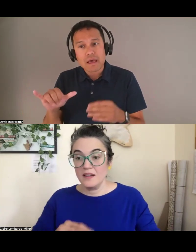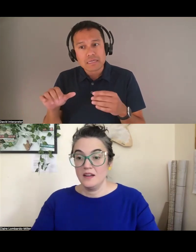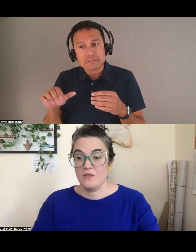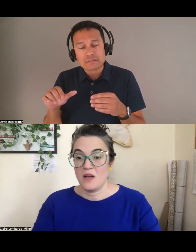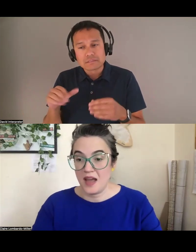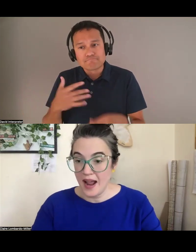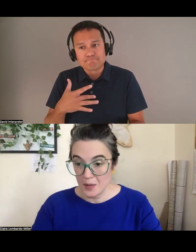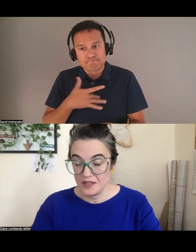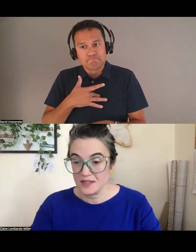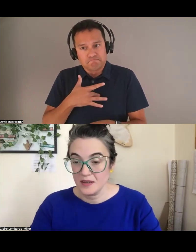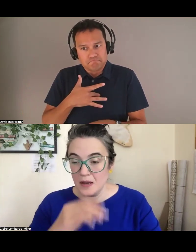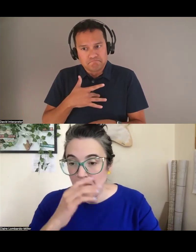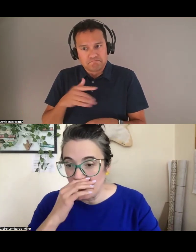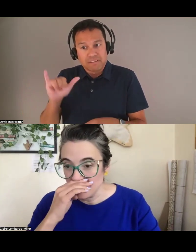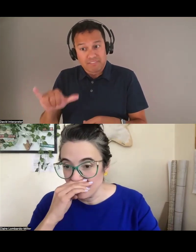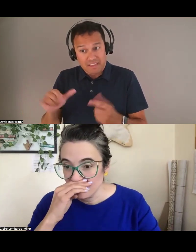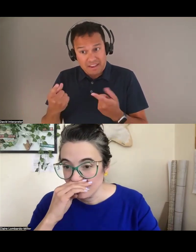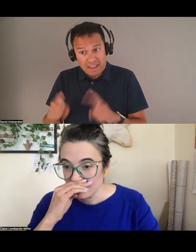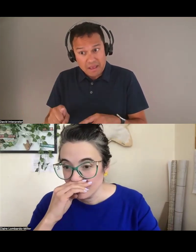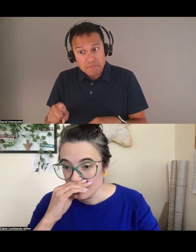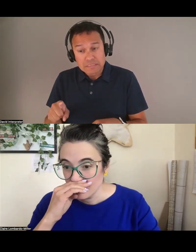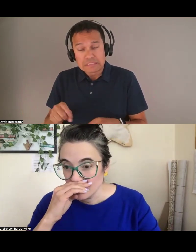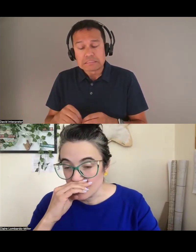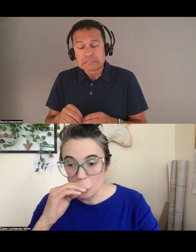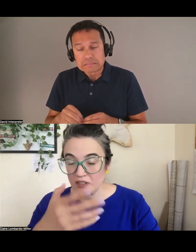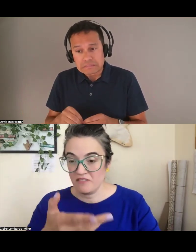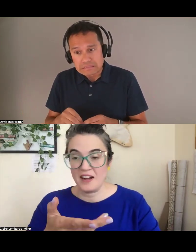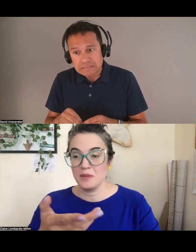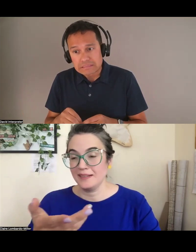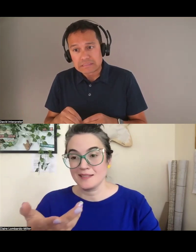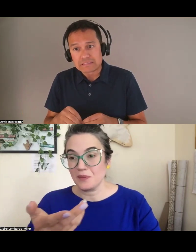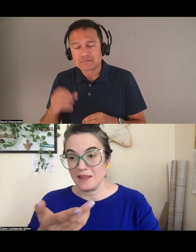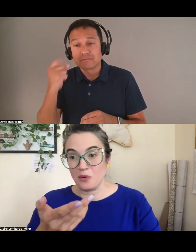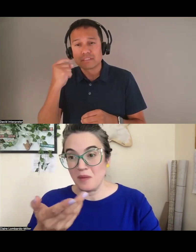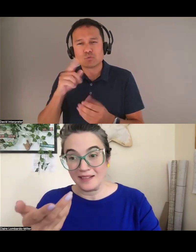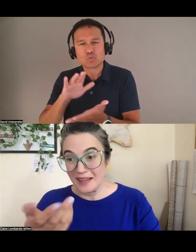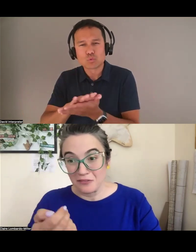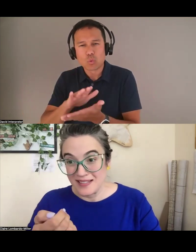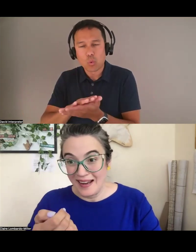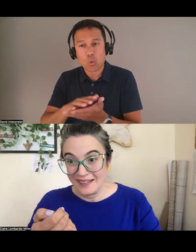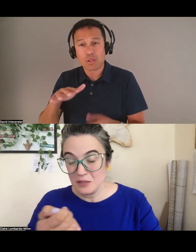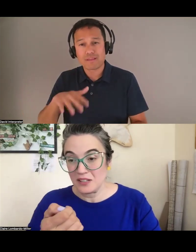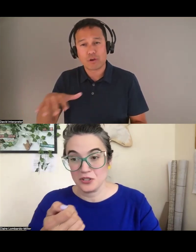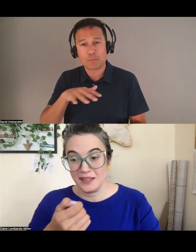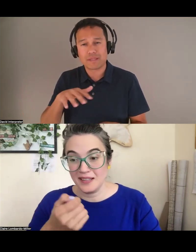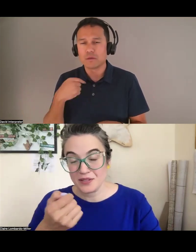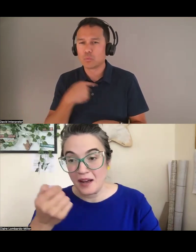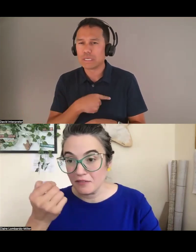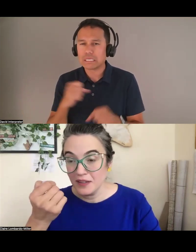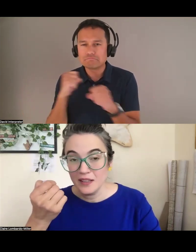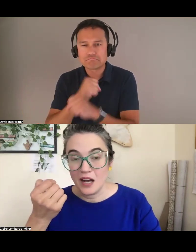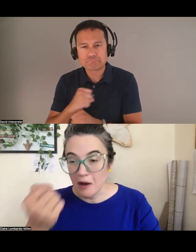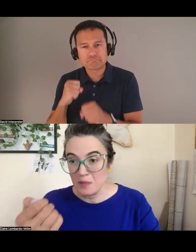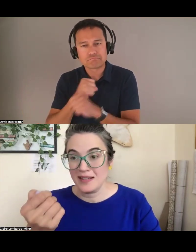disheartening that that happens. The school environment is something that we battle every day to make sure that kids